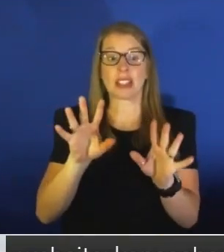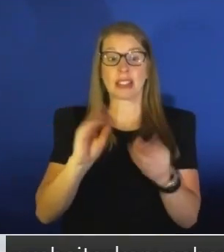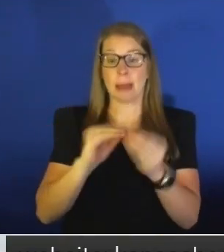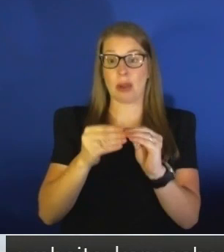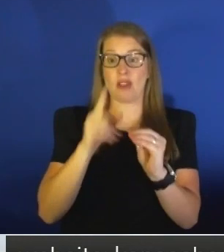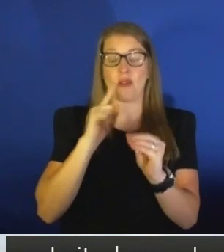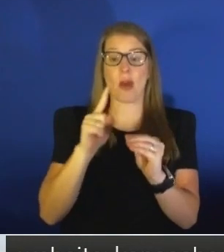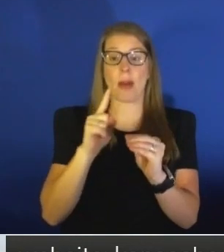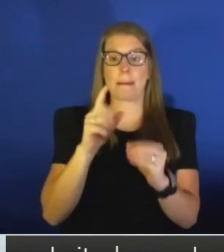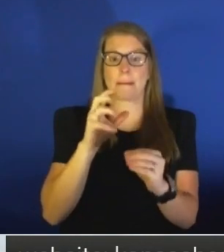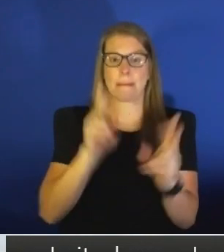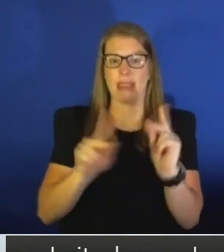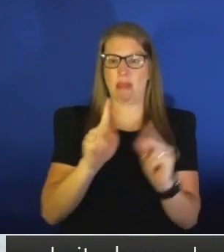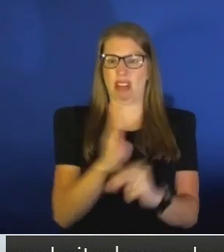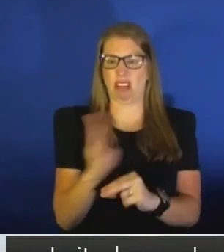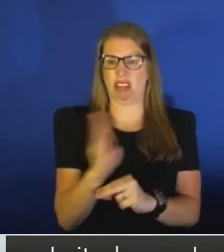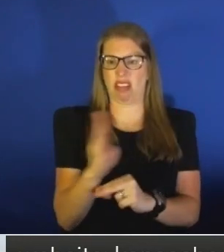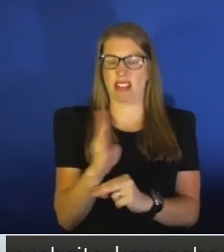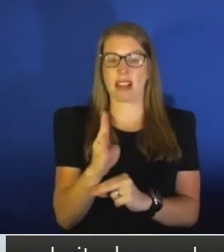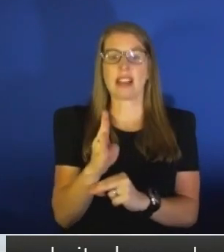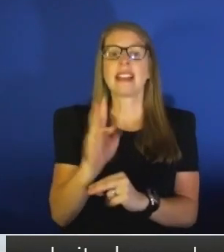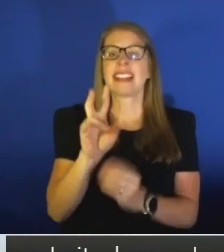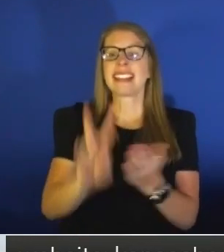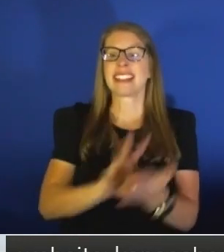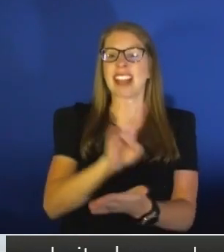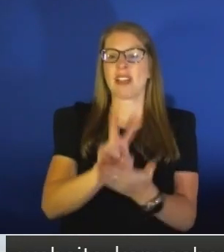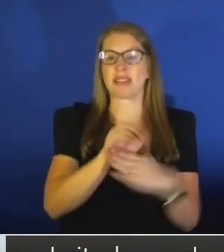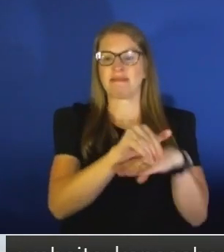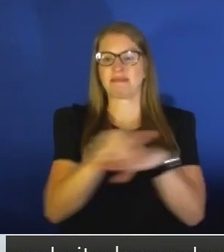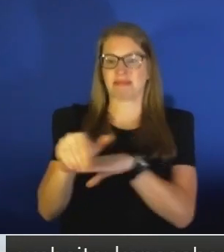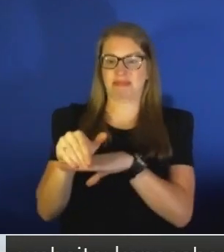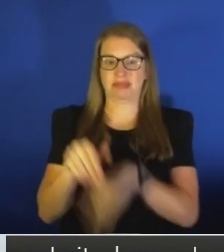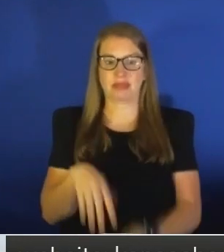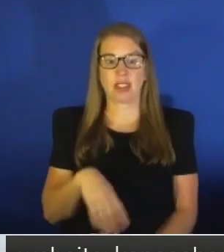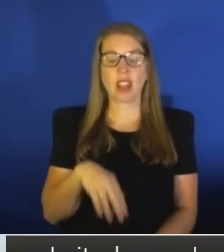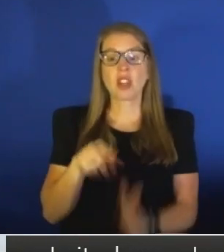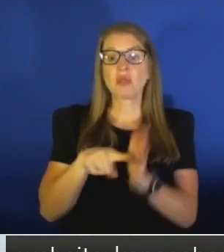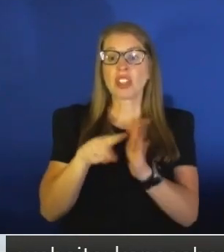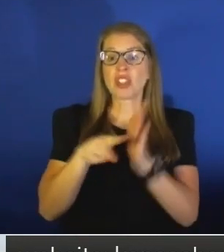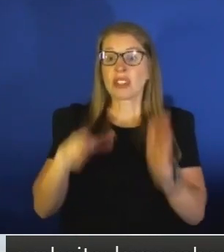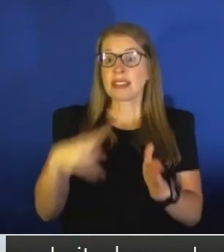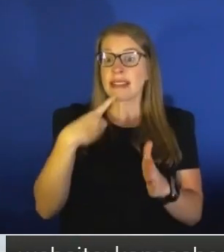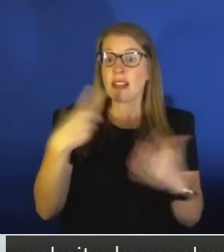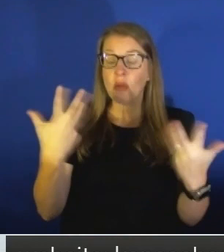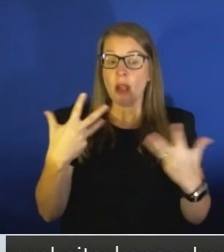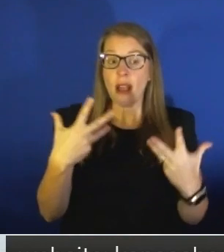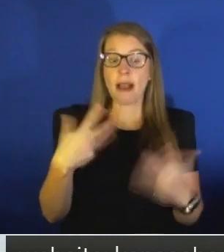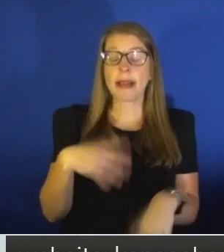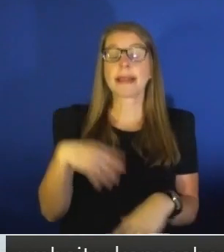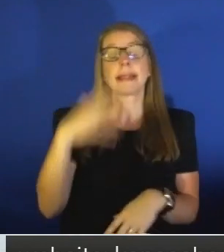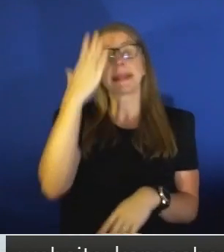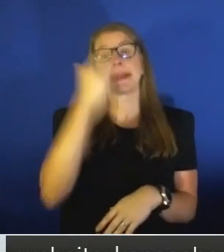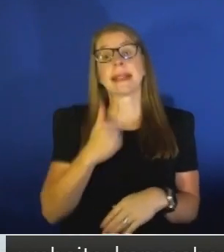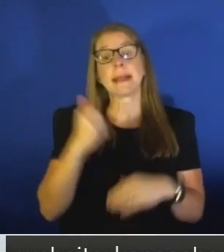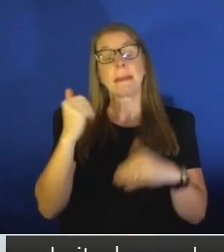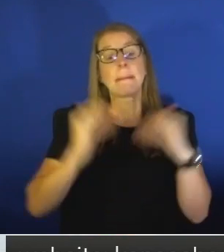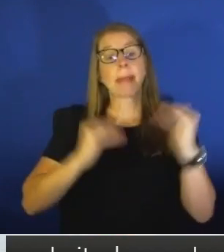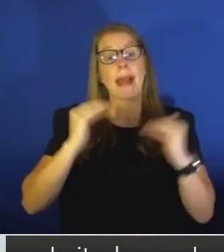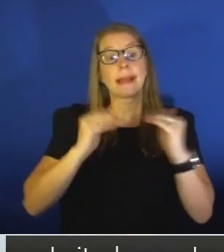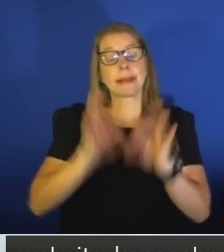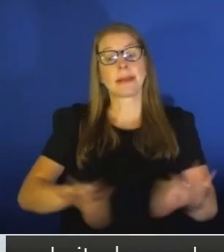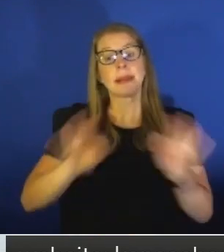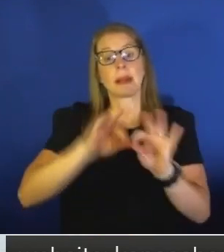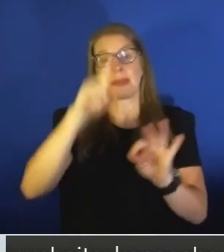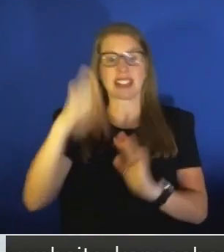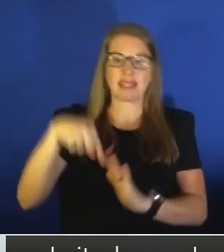area or older is 7 hours of night. Researchers say one possible reason that sleep balance is so important is because of deep